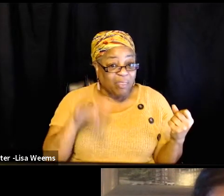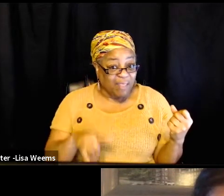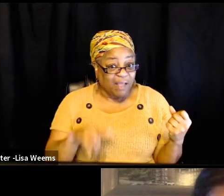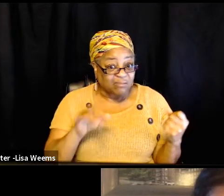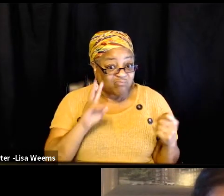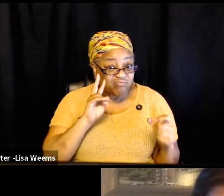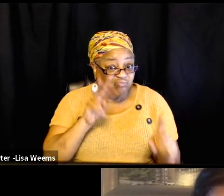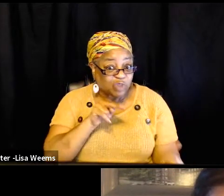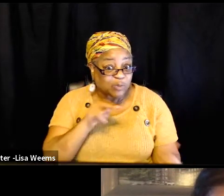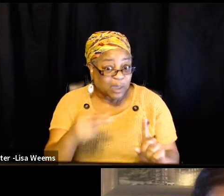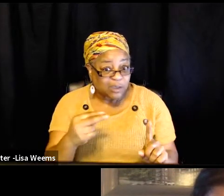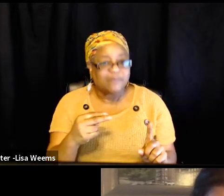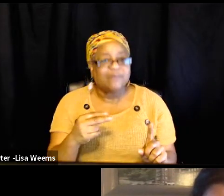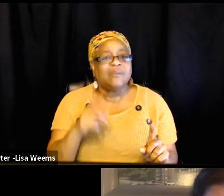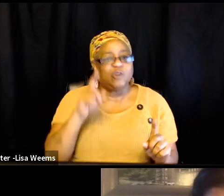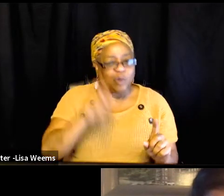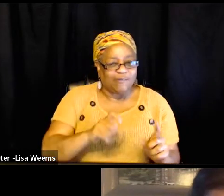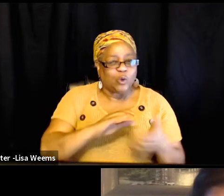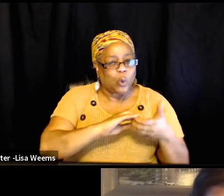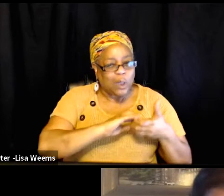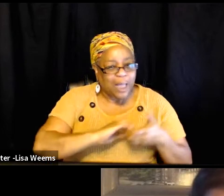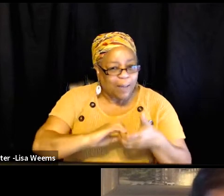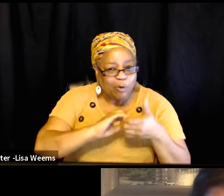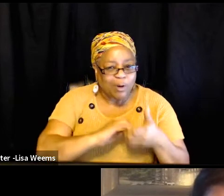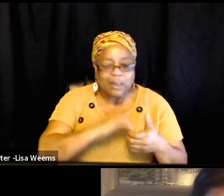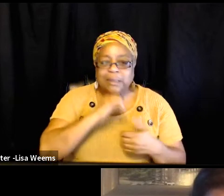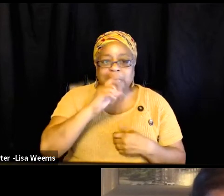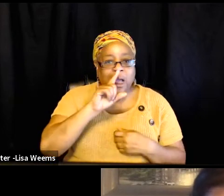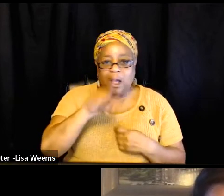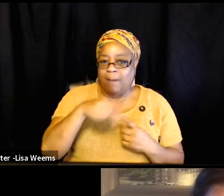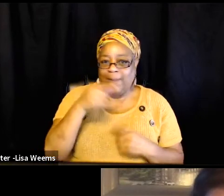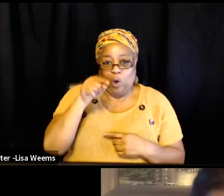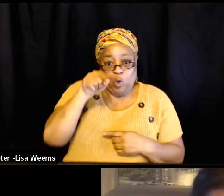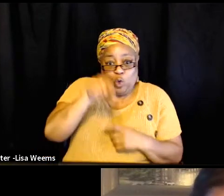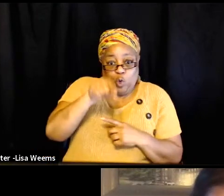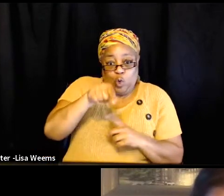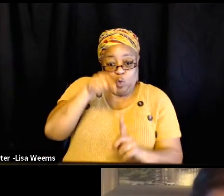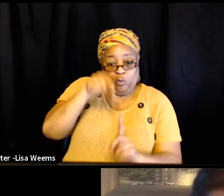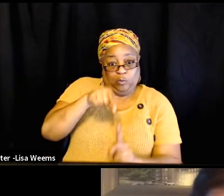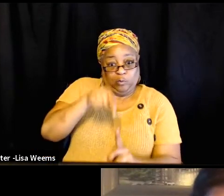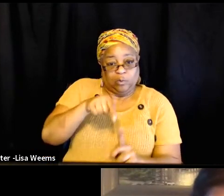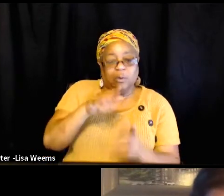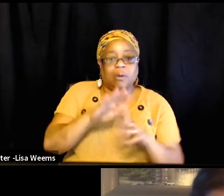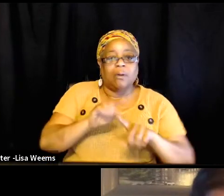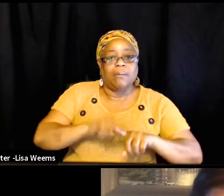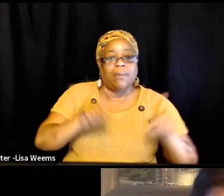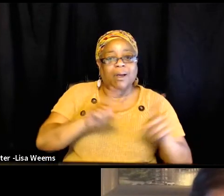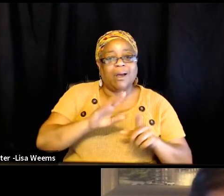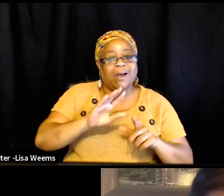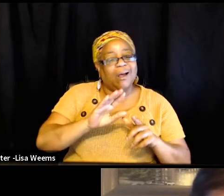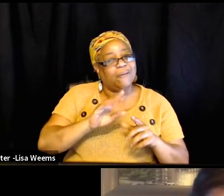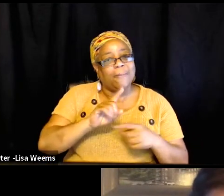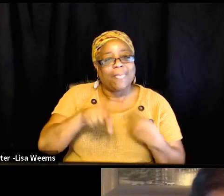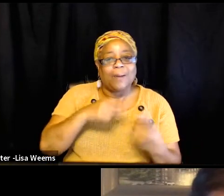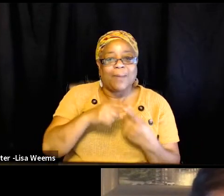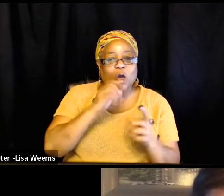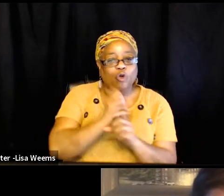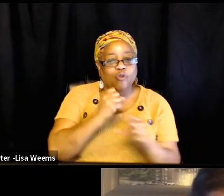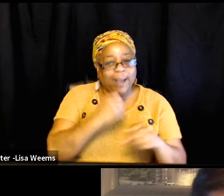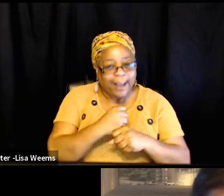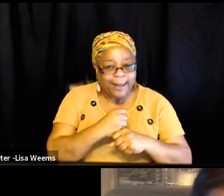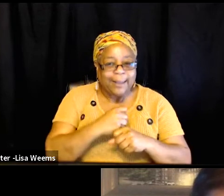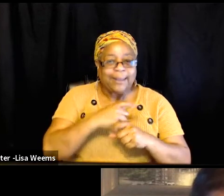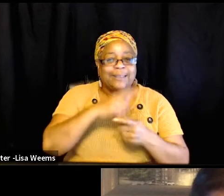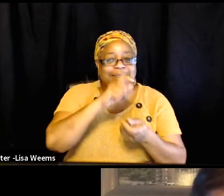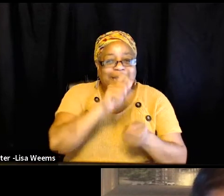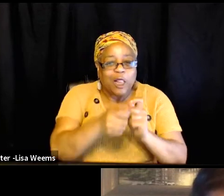where you have to collaborate, where it's not about you, where it's about creating, about tailoring an